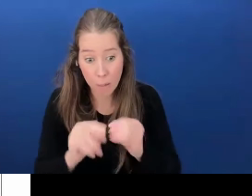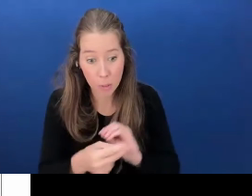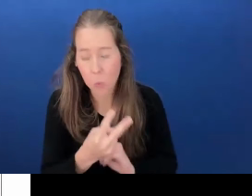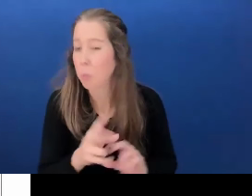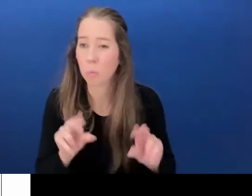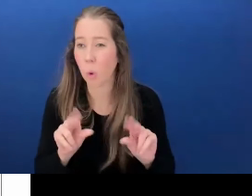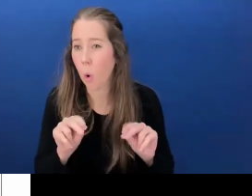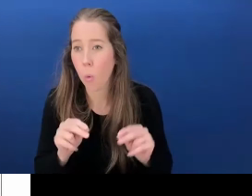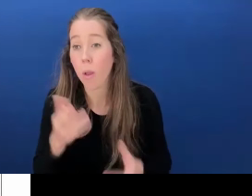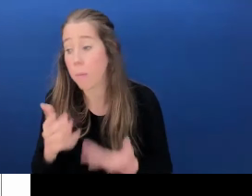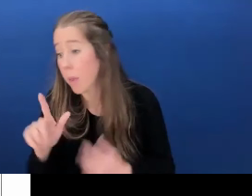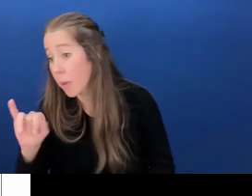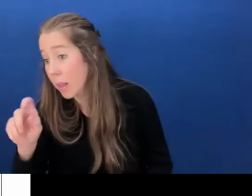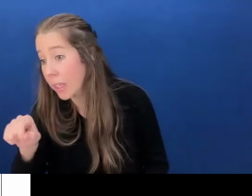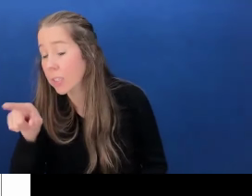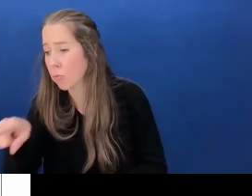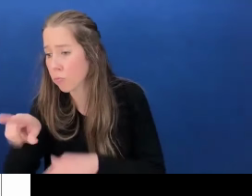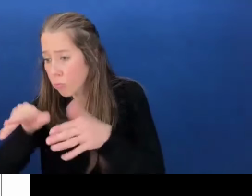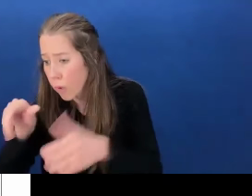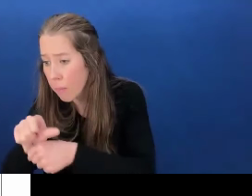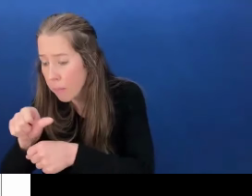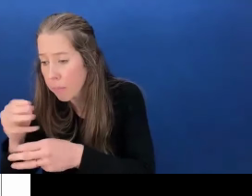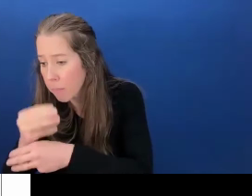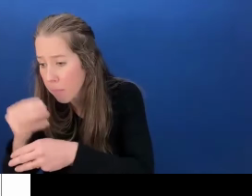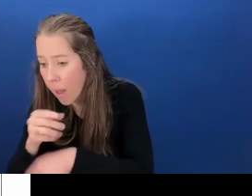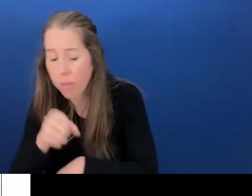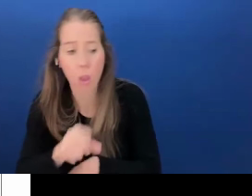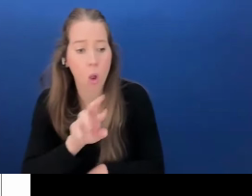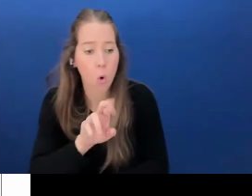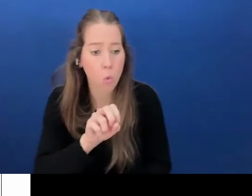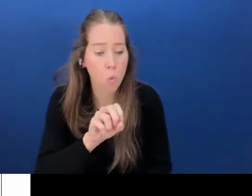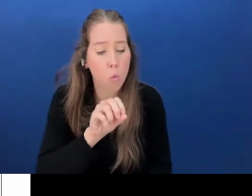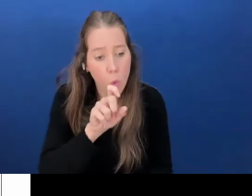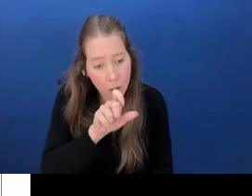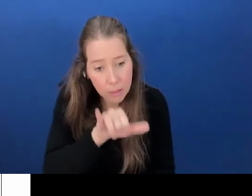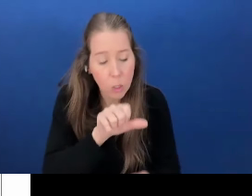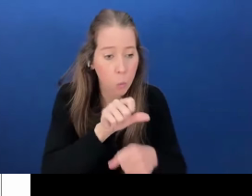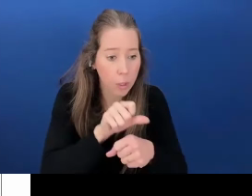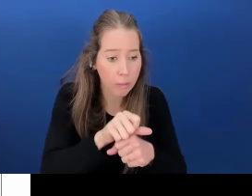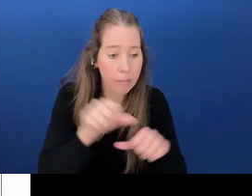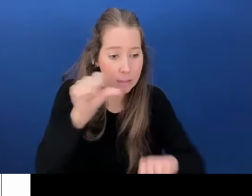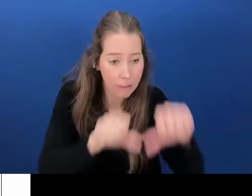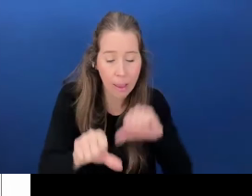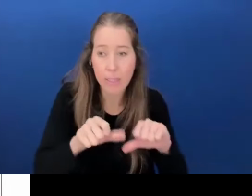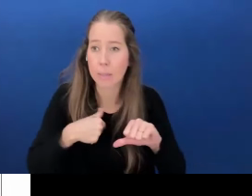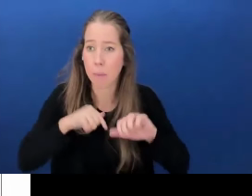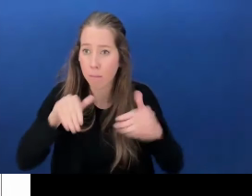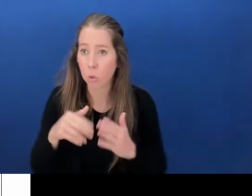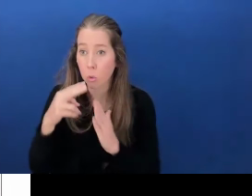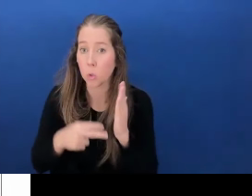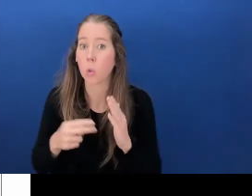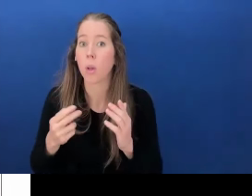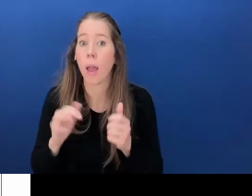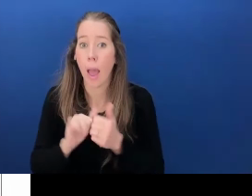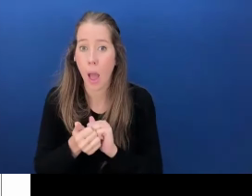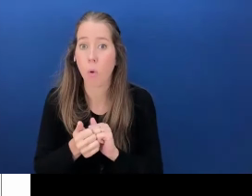that maybe Lisa's working on math, or Roxy's working on science, I'm focusing on reading. So we log into an online